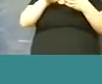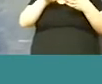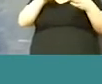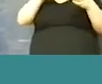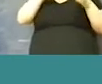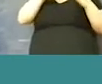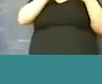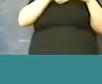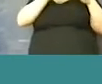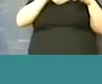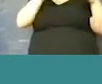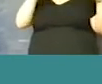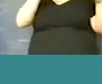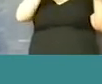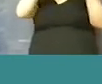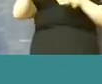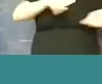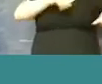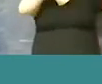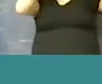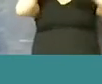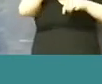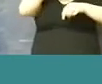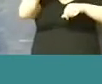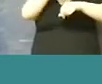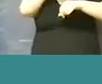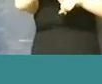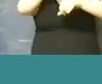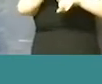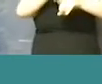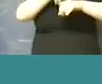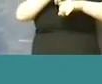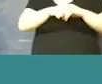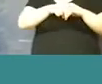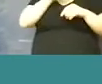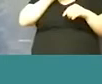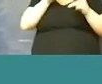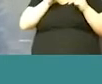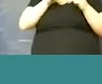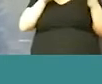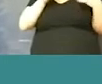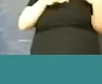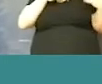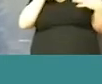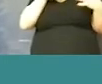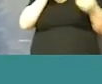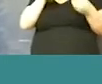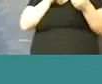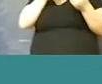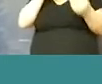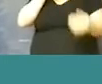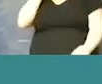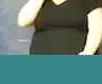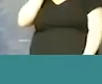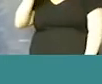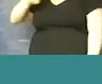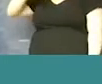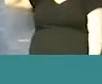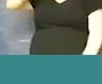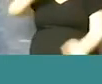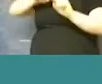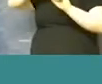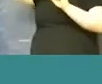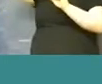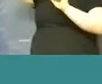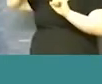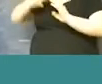seeing nationwide. We're all concerned about the the recent rise and we'll continue to gather data to see where these numbers go. I